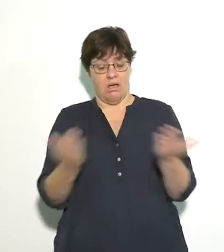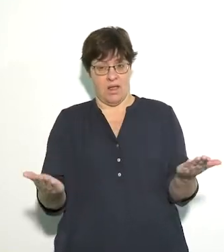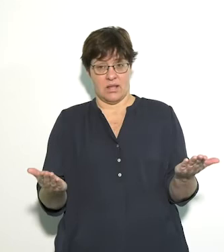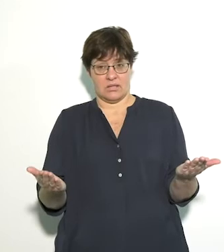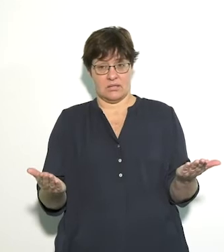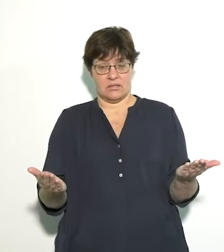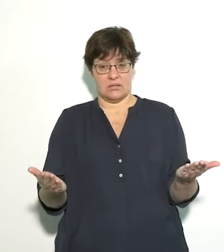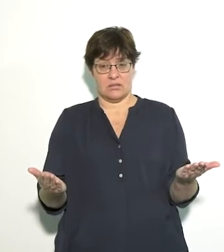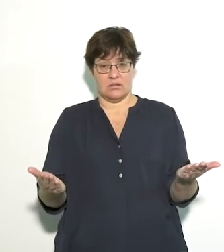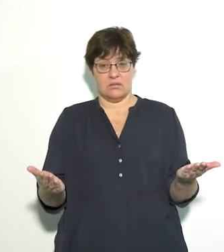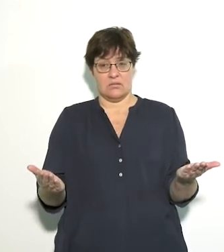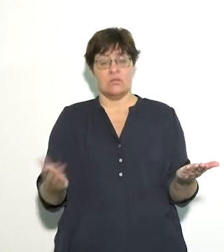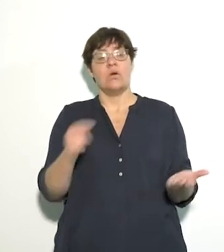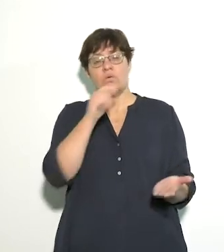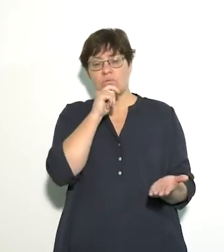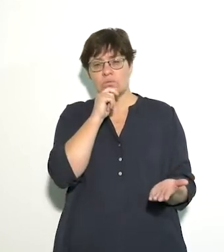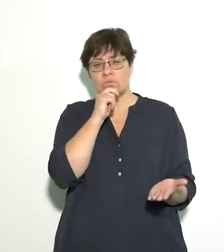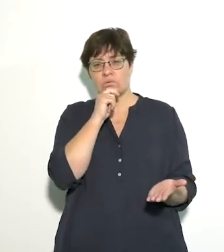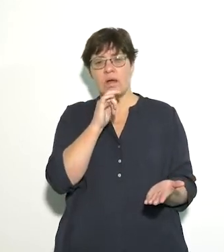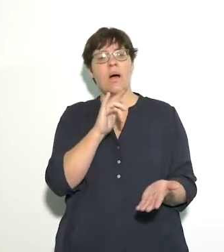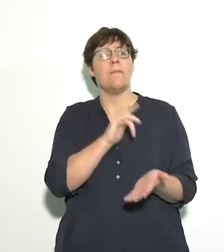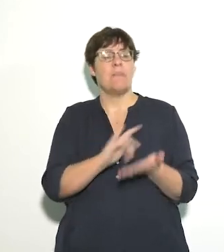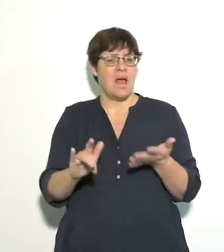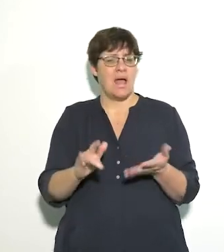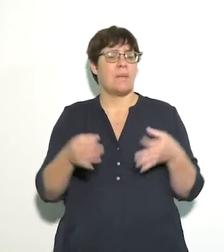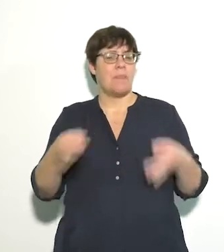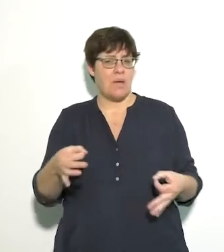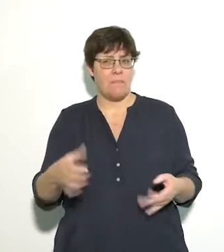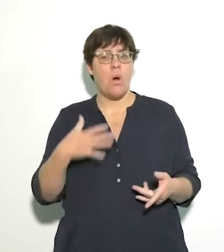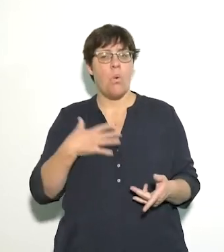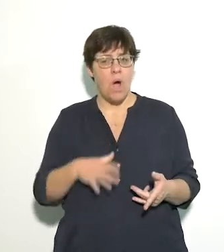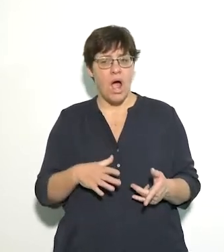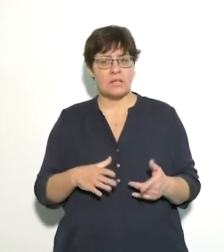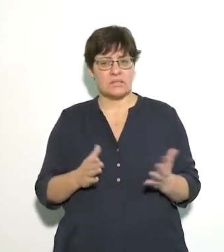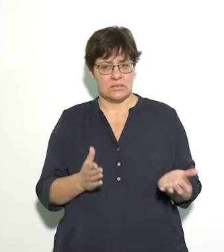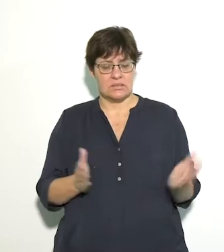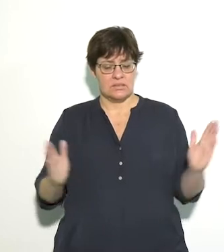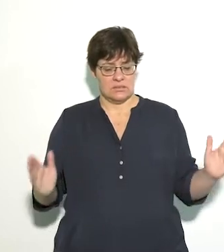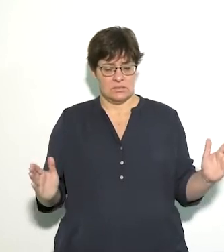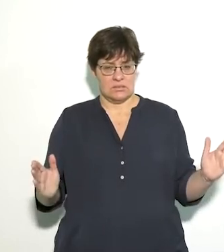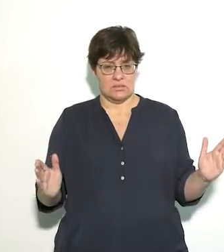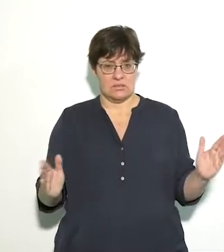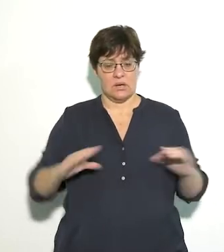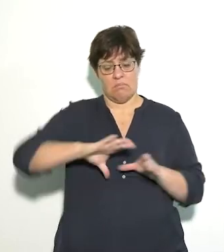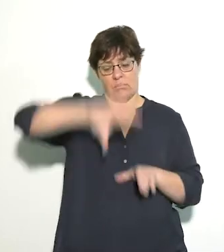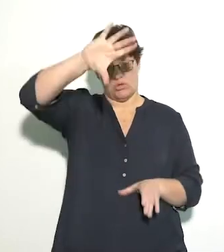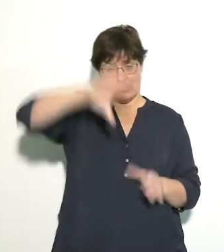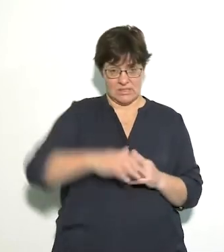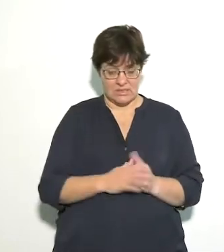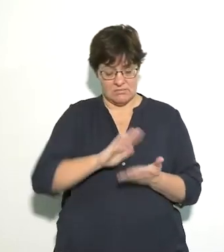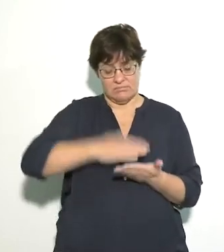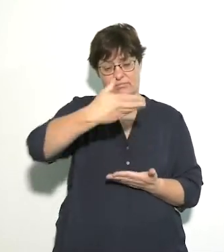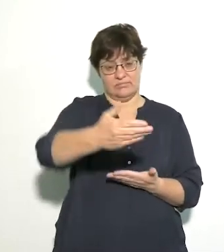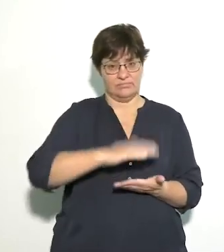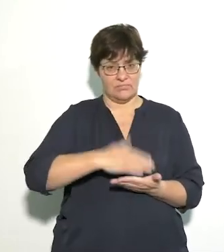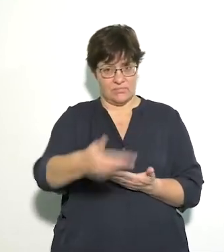format, you could, if you wanted, just use lined paper, but I wanted to create a portrait format. And